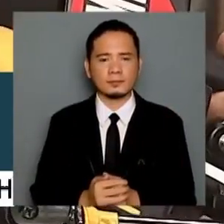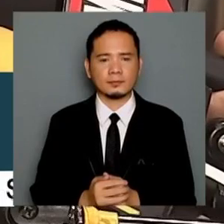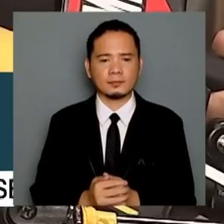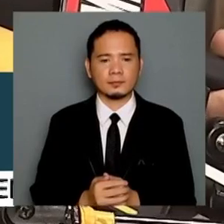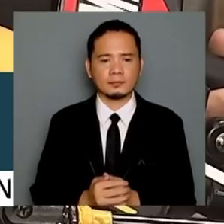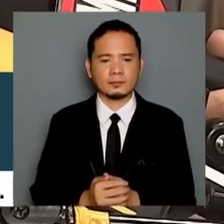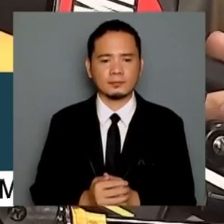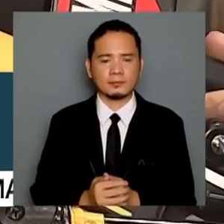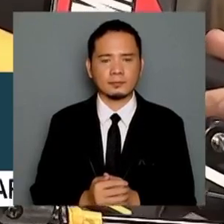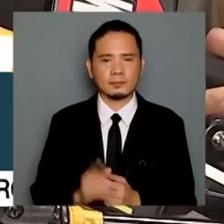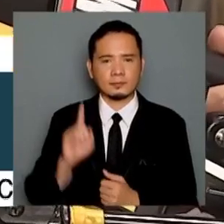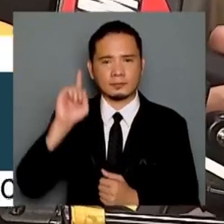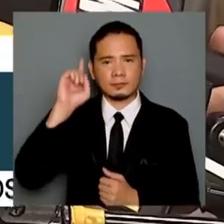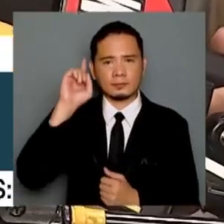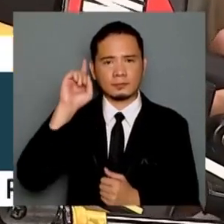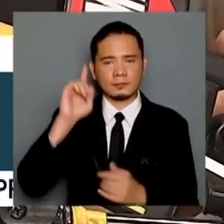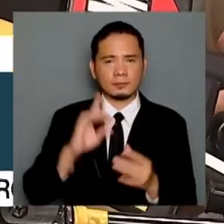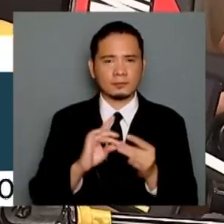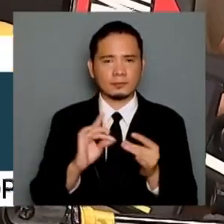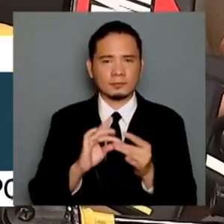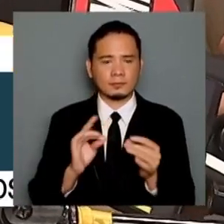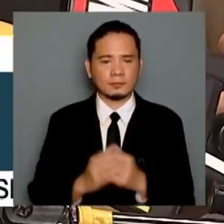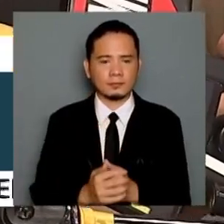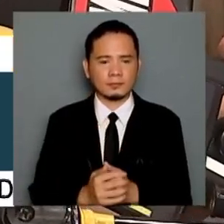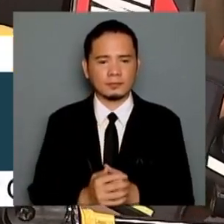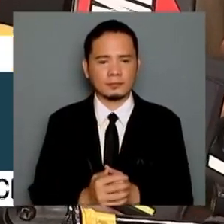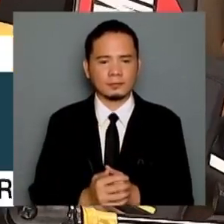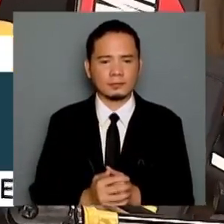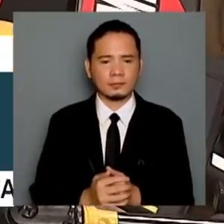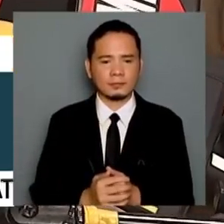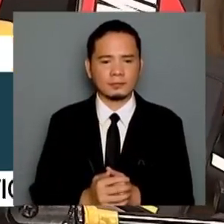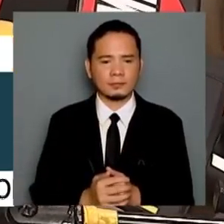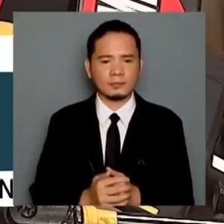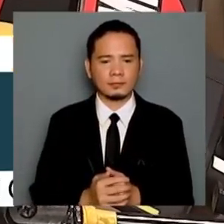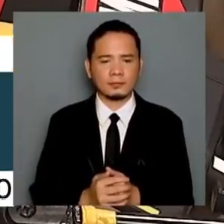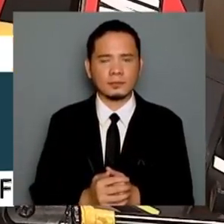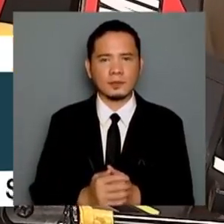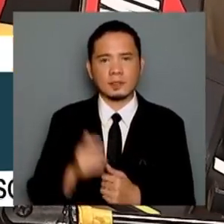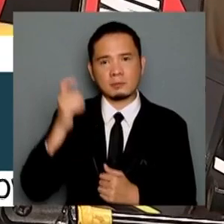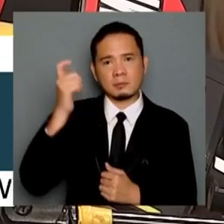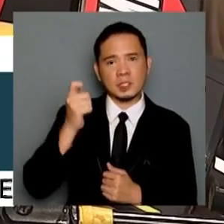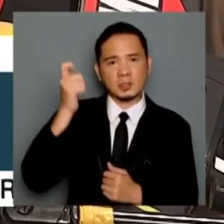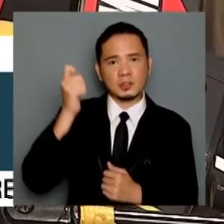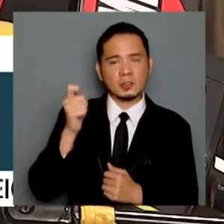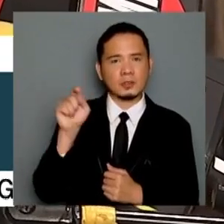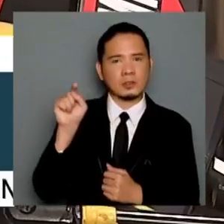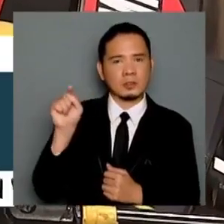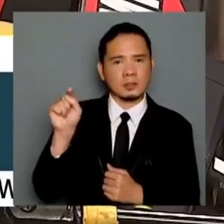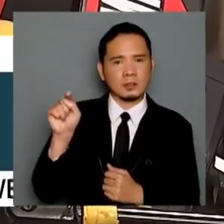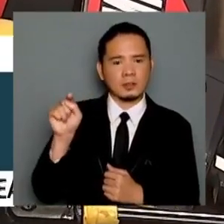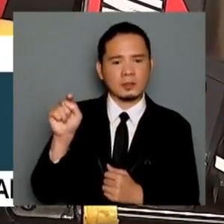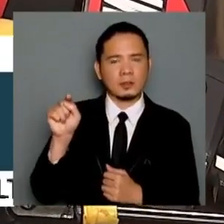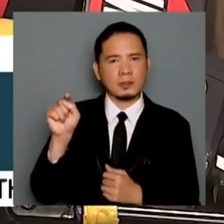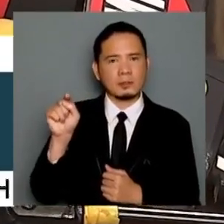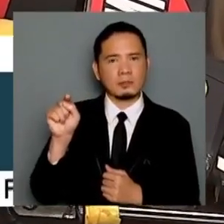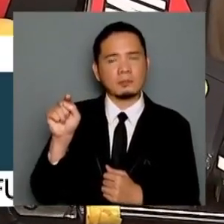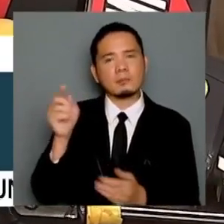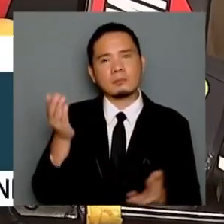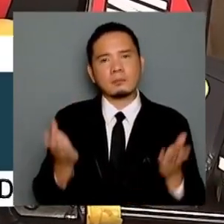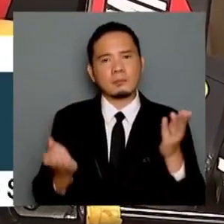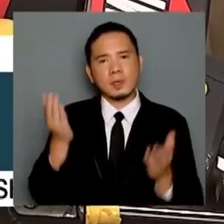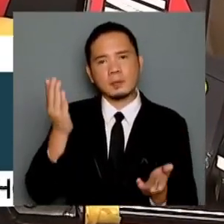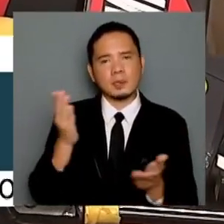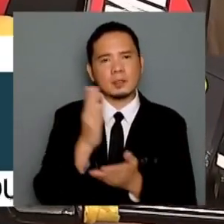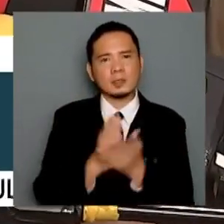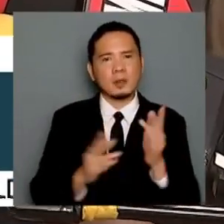Hahawakan yung pension ng ating mga kababayan. I think that might have been just a misunderstanding, or maybe it was